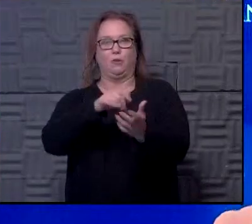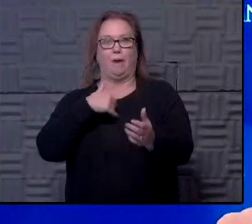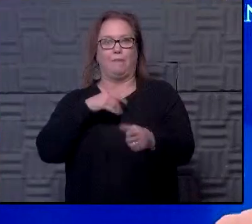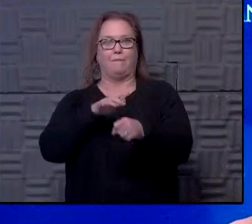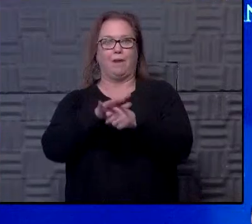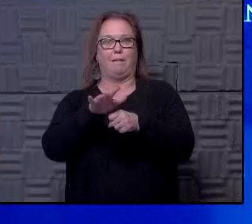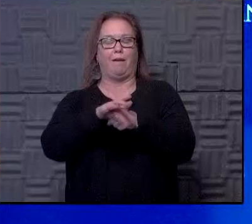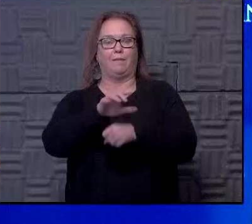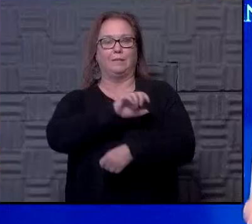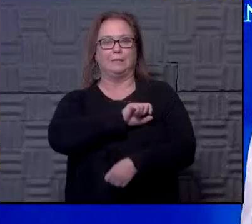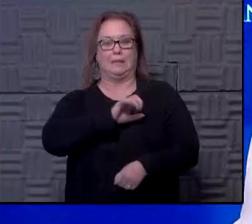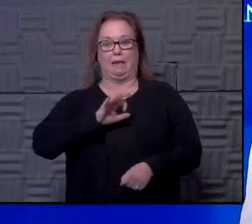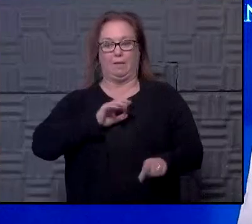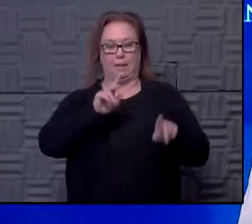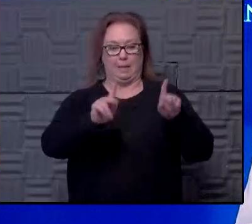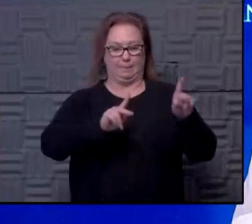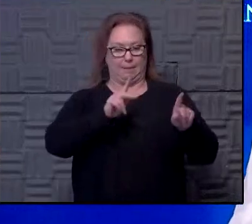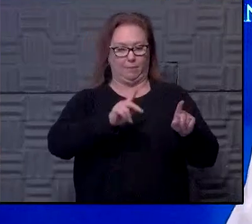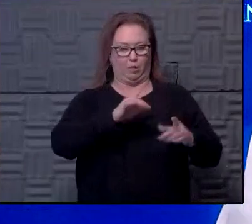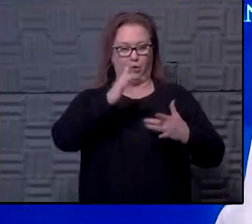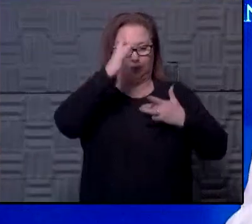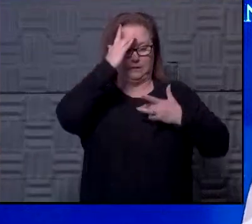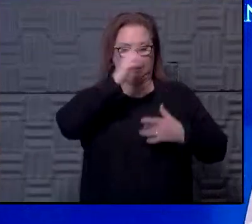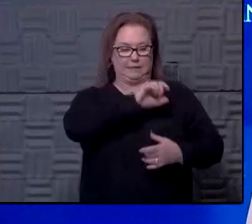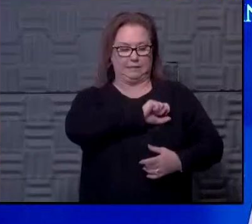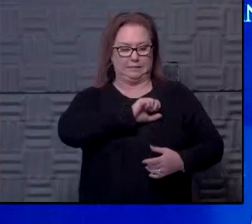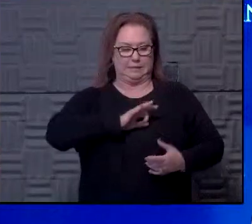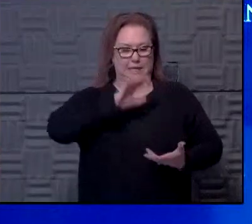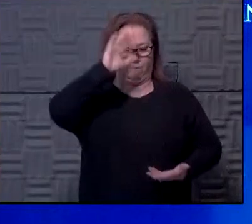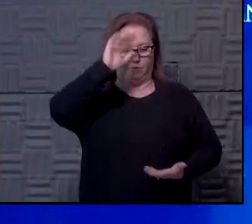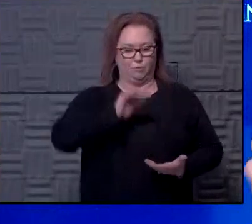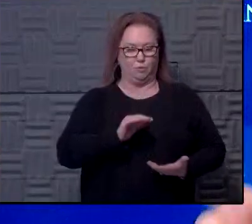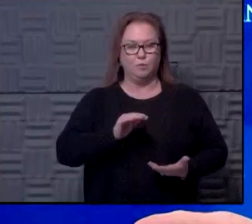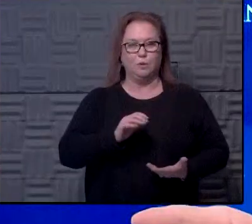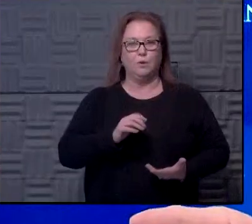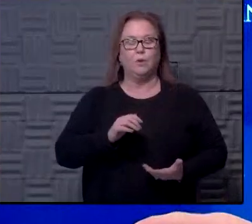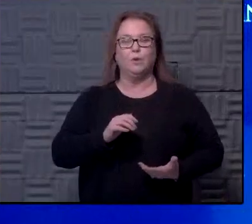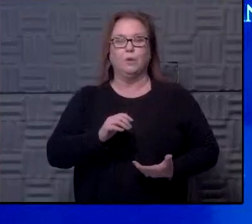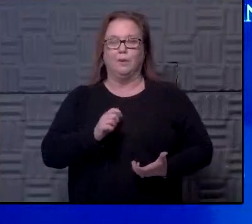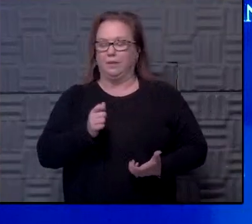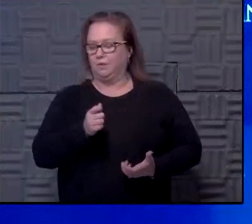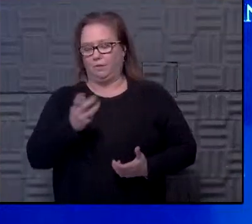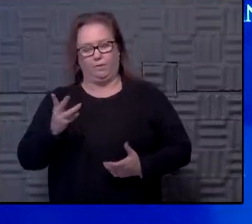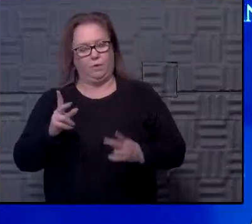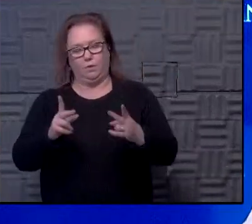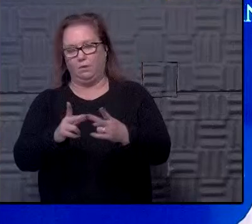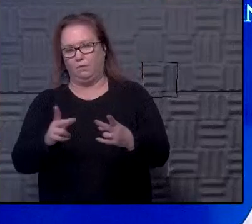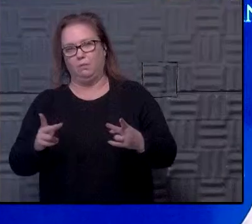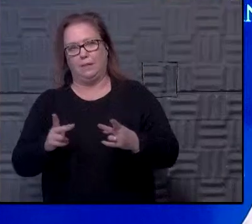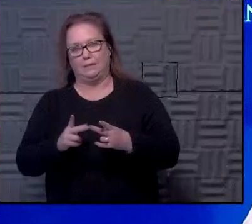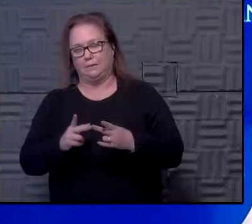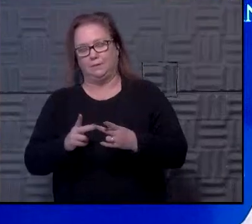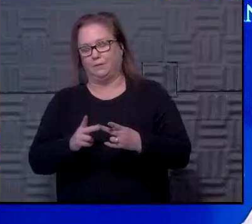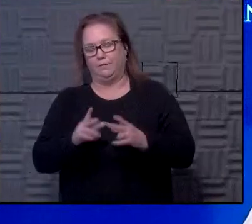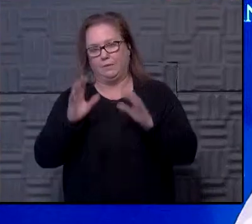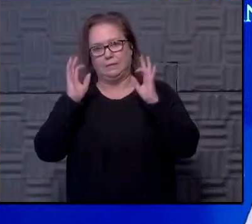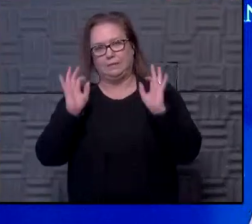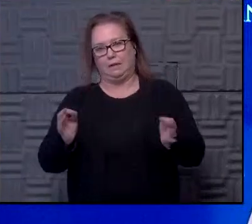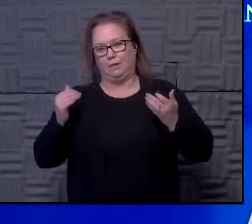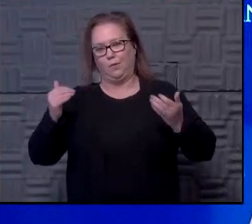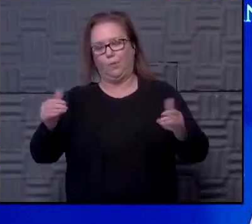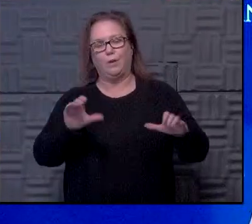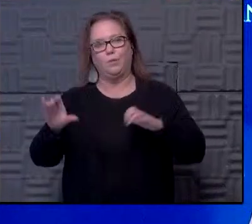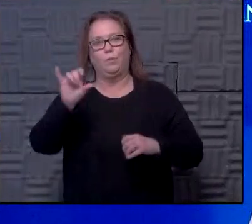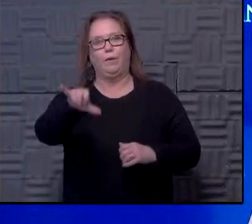that. And as people are sick, the staffing's reduced, so it's a little bit of a trick to run. A lot of places haven't elected to do that, and I